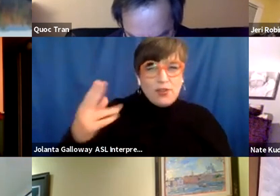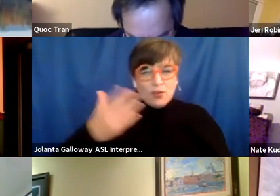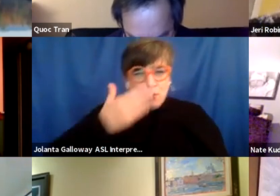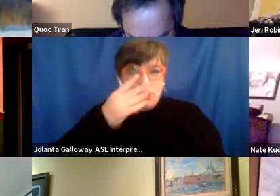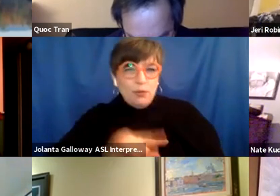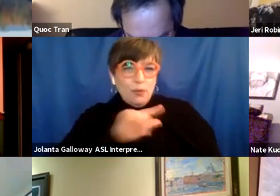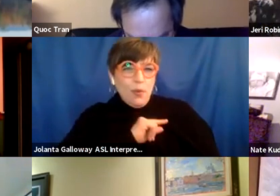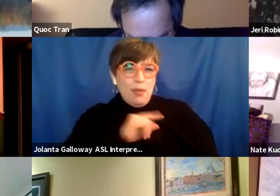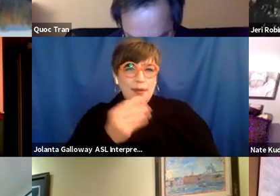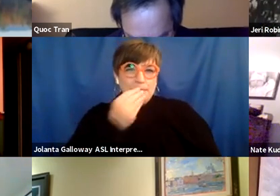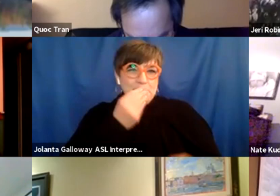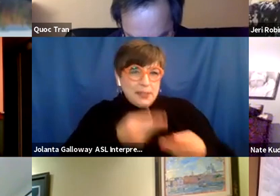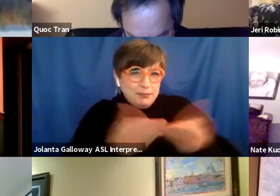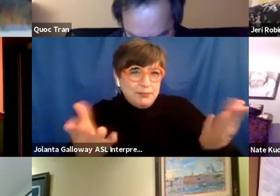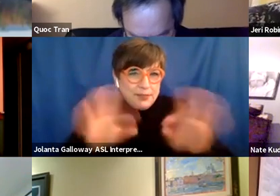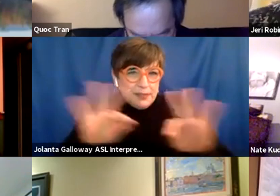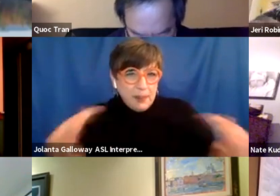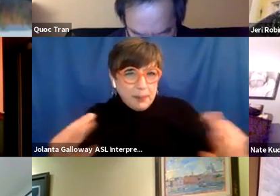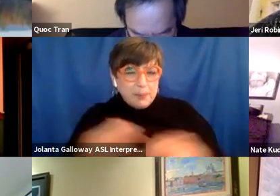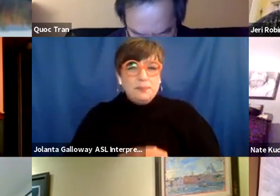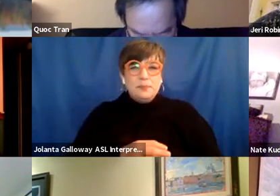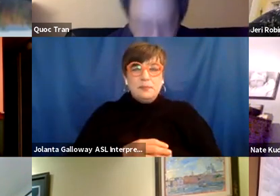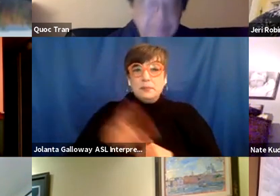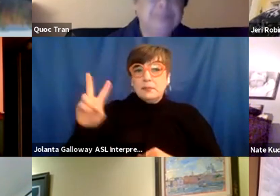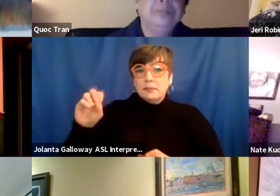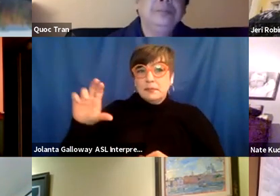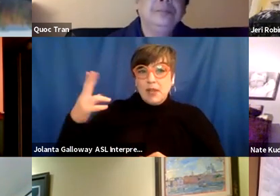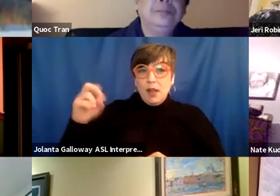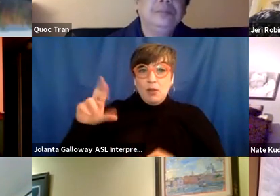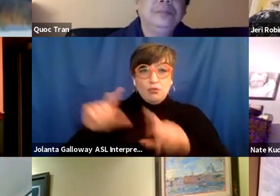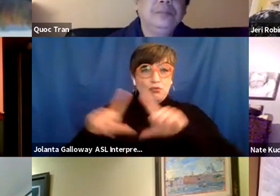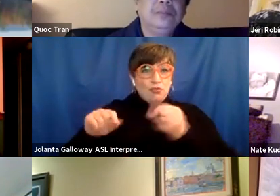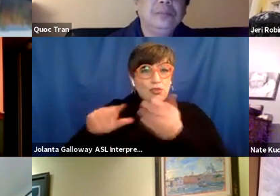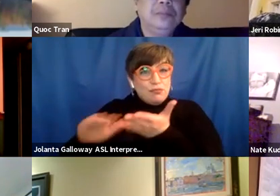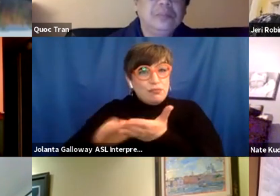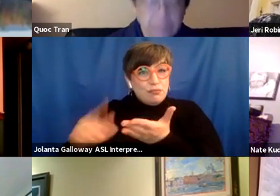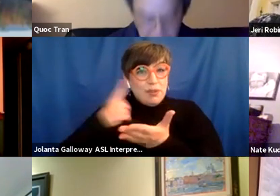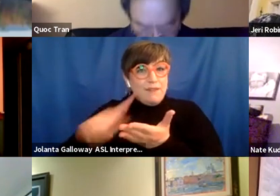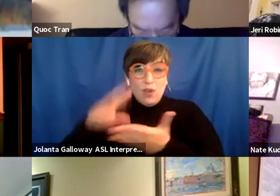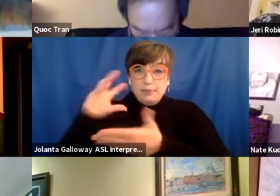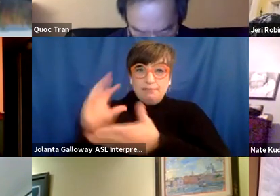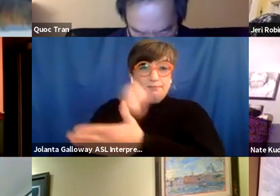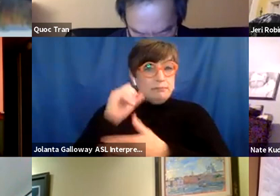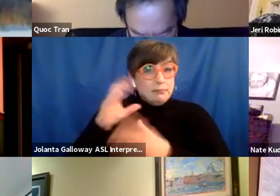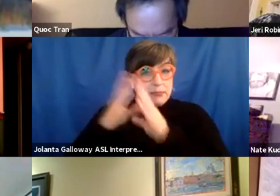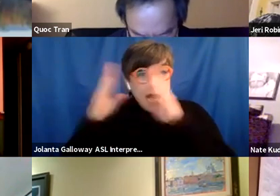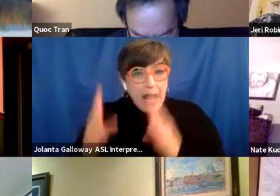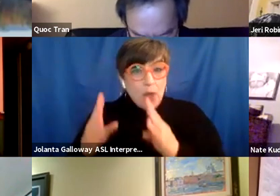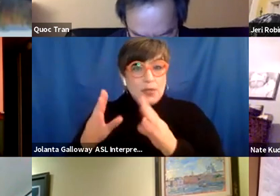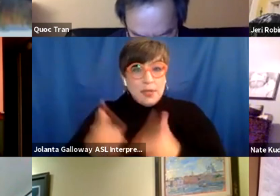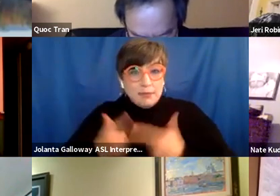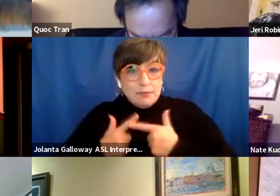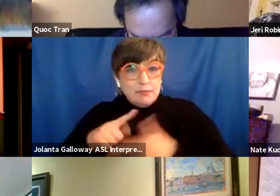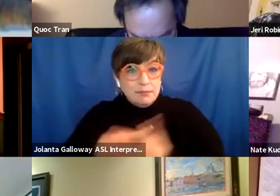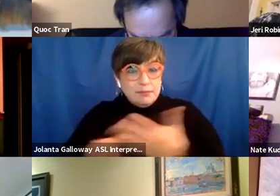families. We secured hundreds of vouchers for students and their families to access housing and through a partnership with